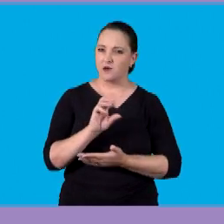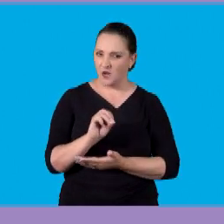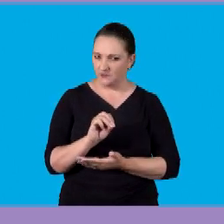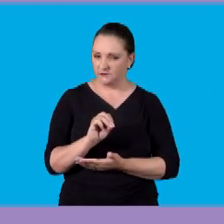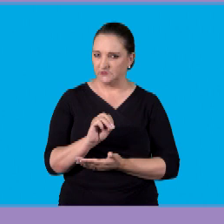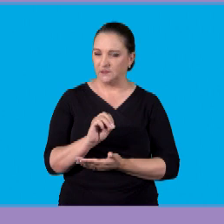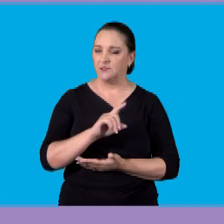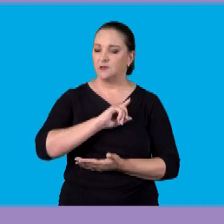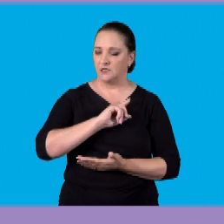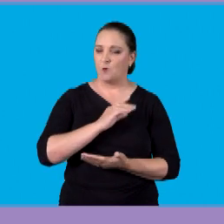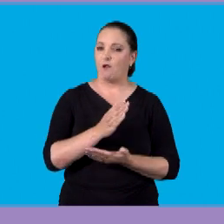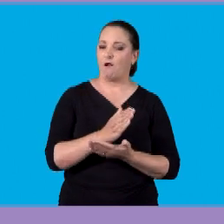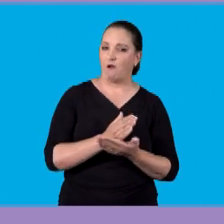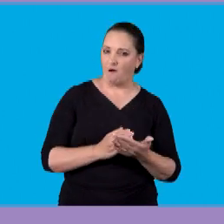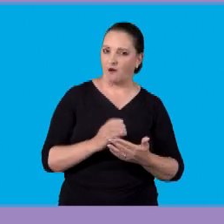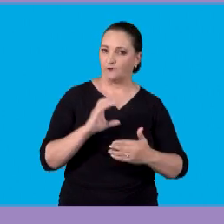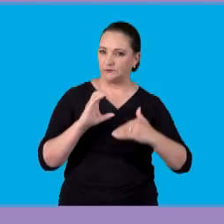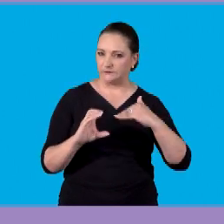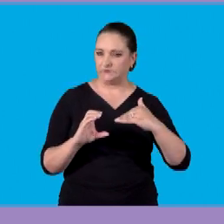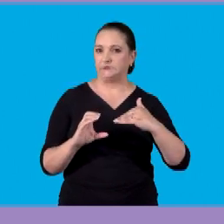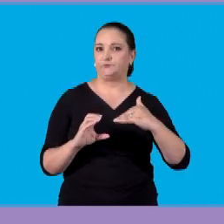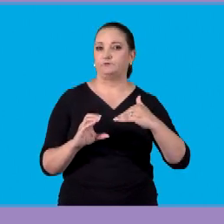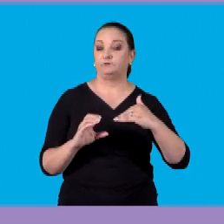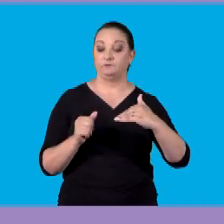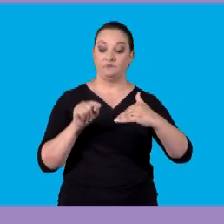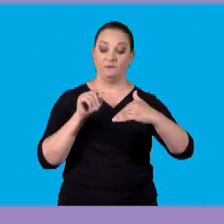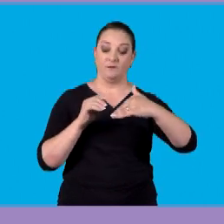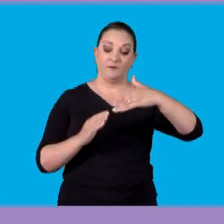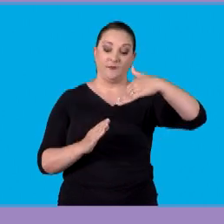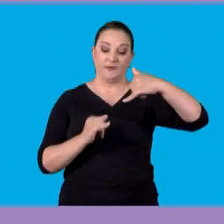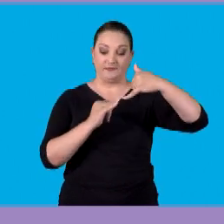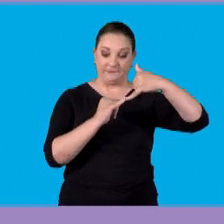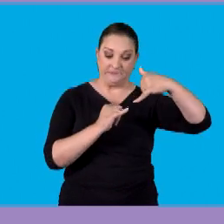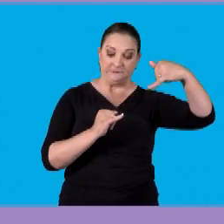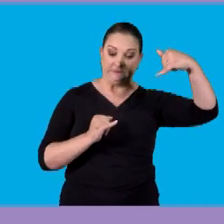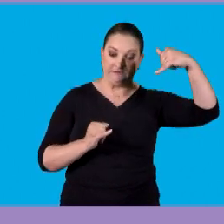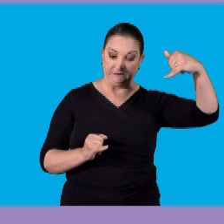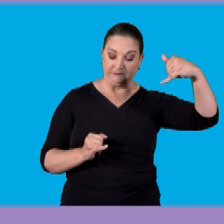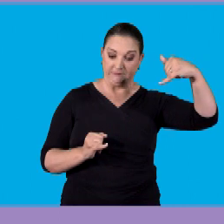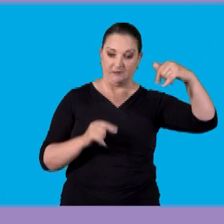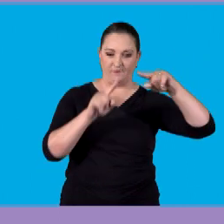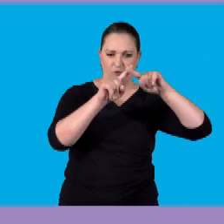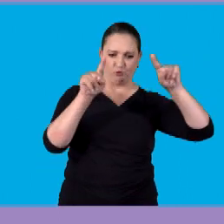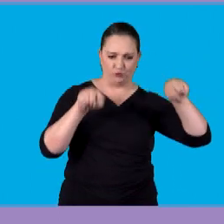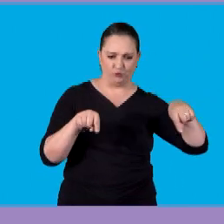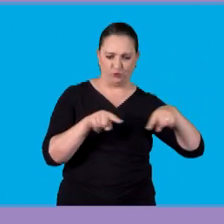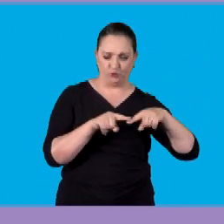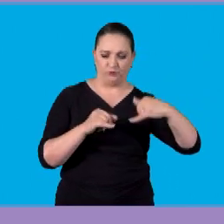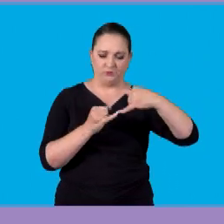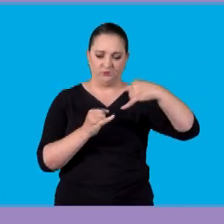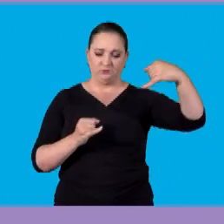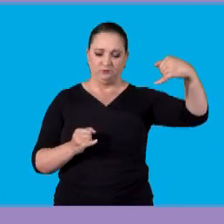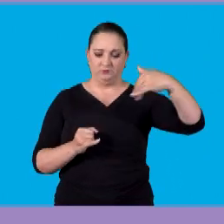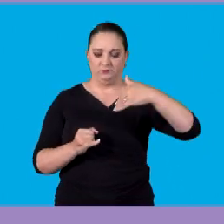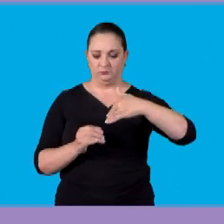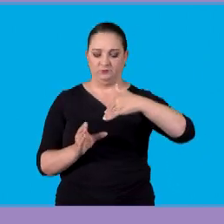half of angle C. And that is because the diagonals of a square, we can